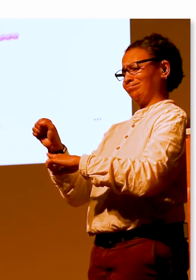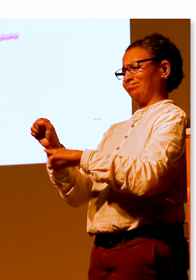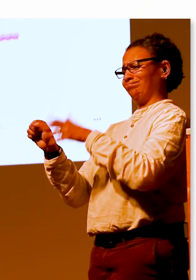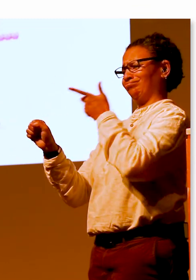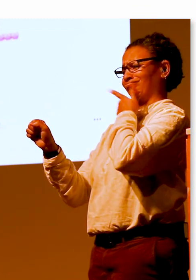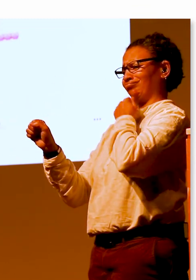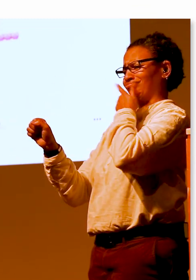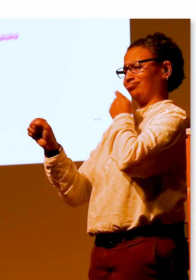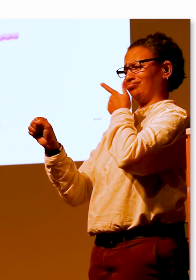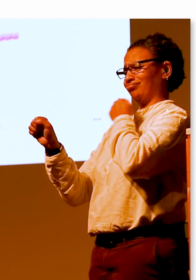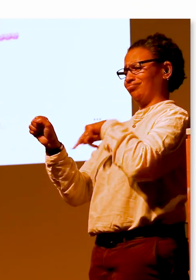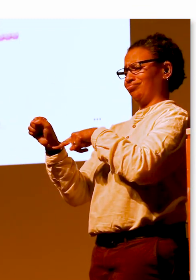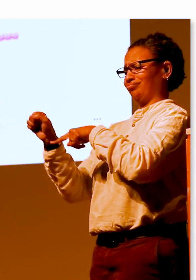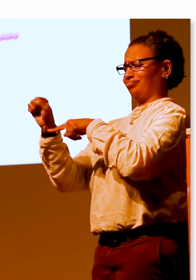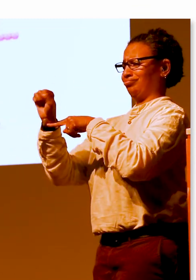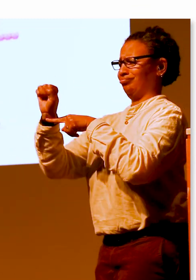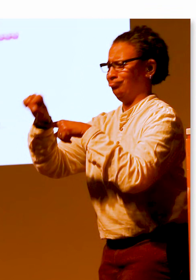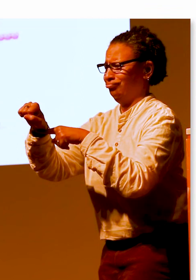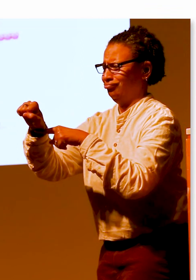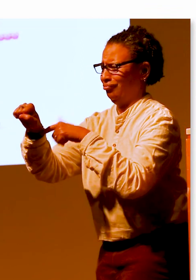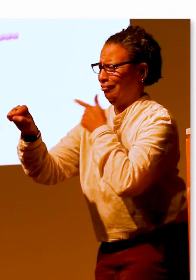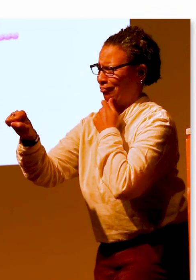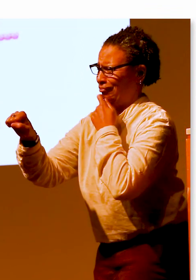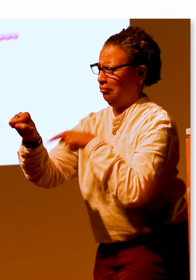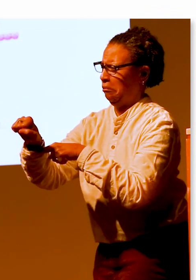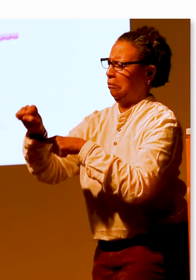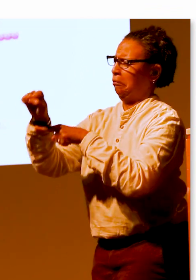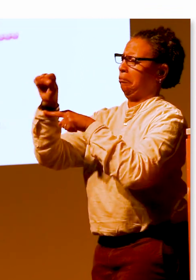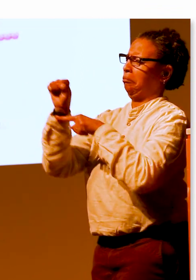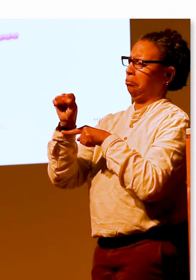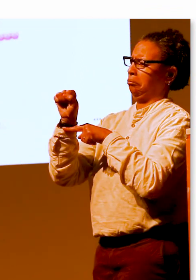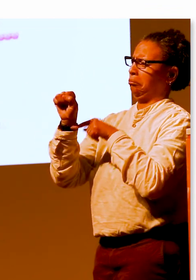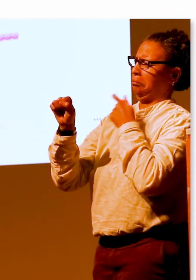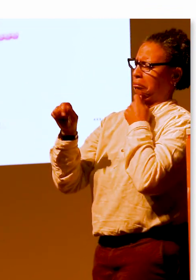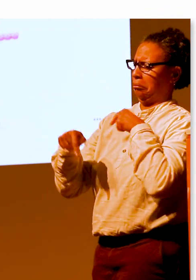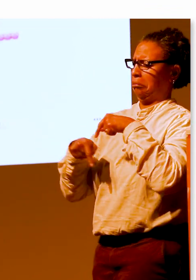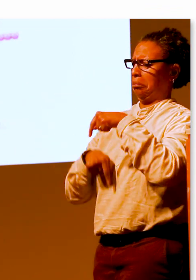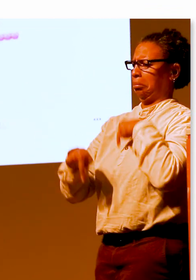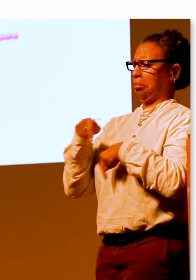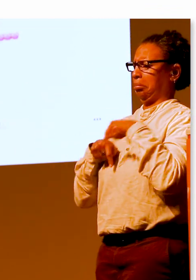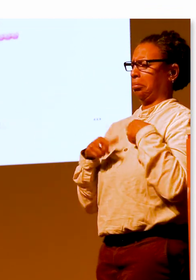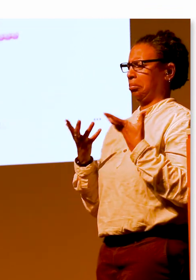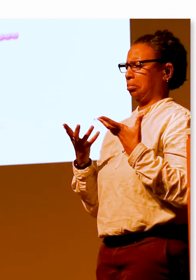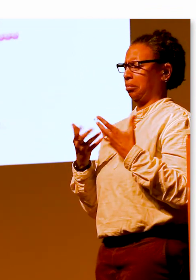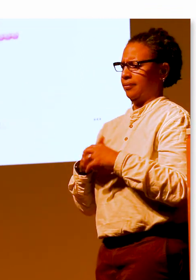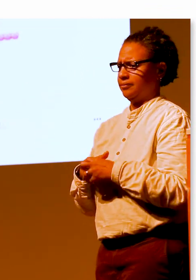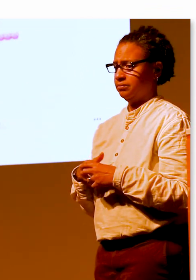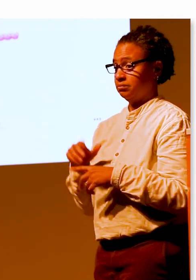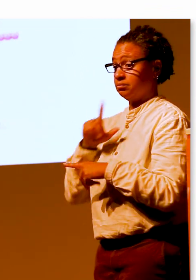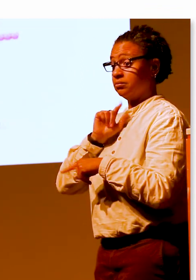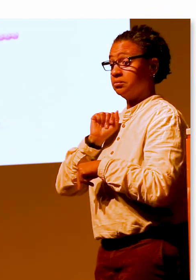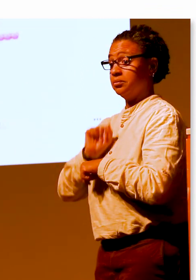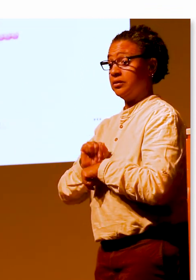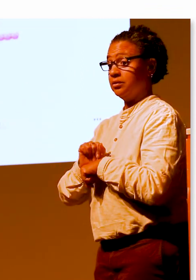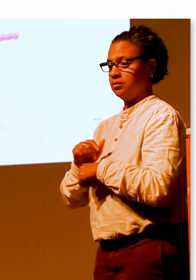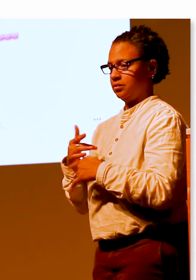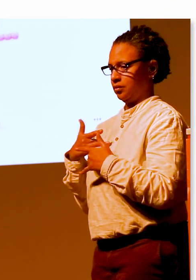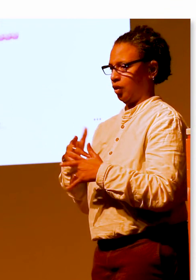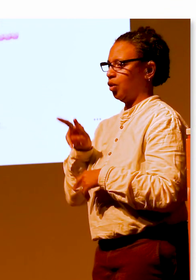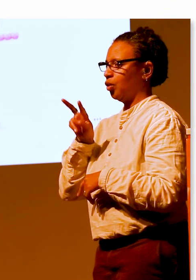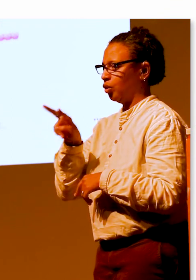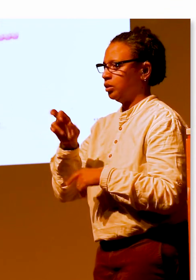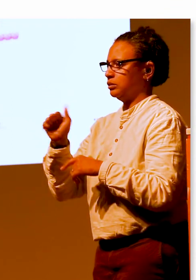in. When in actuality, people look at things for like less than 10 seconds. And so I've been really on this